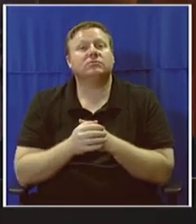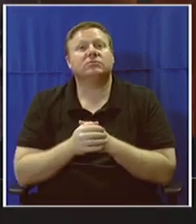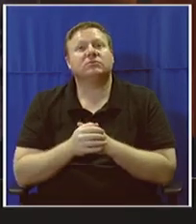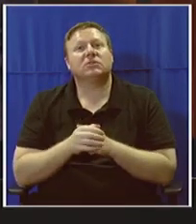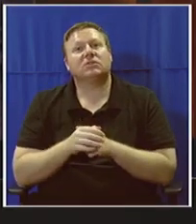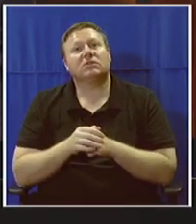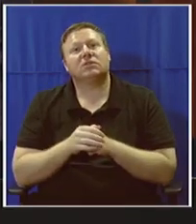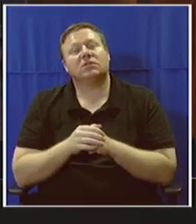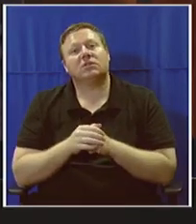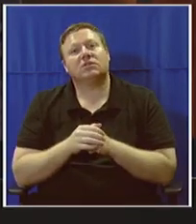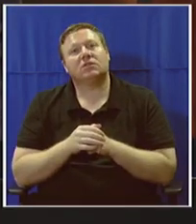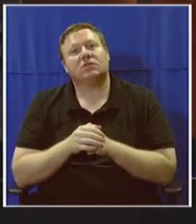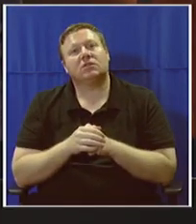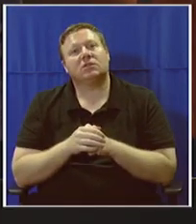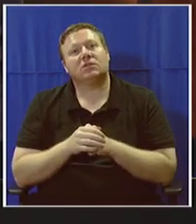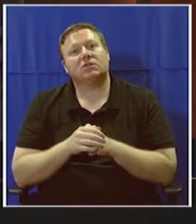Chairperson.